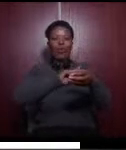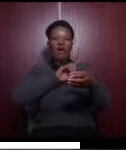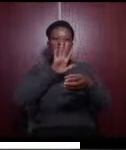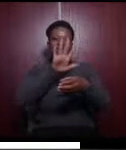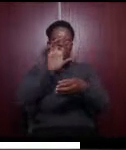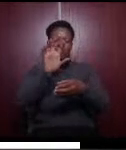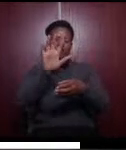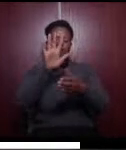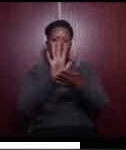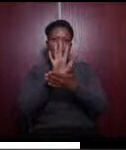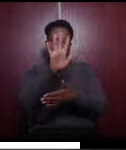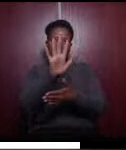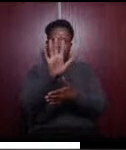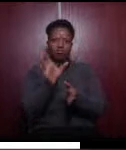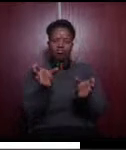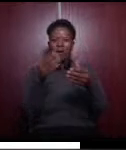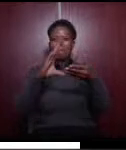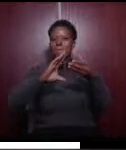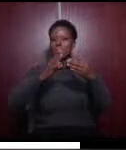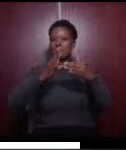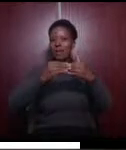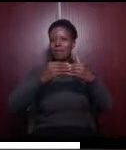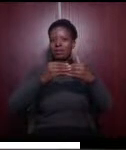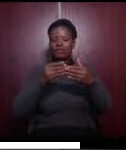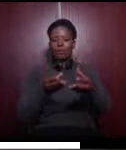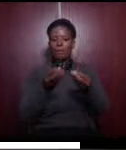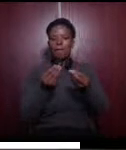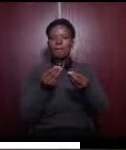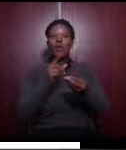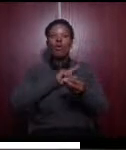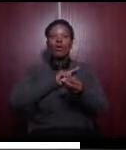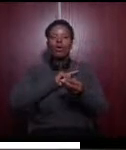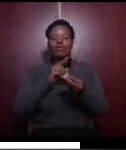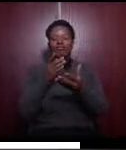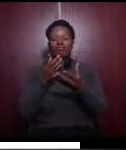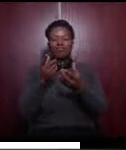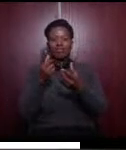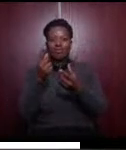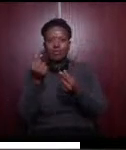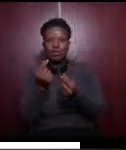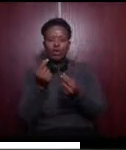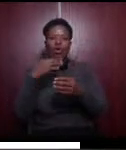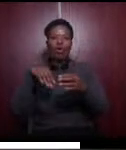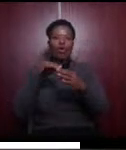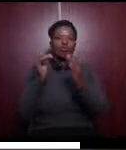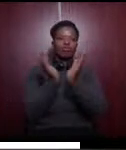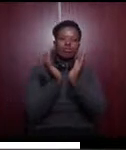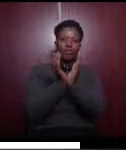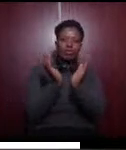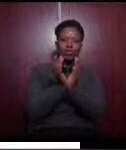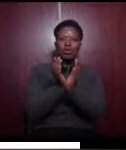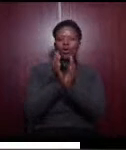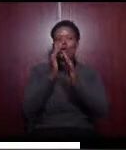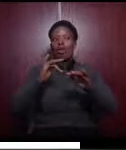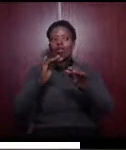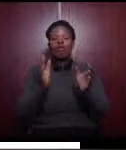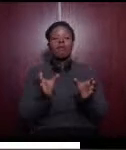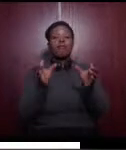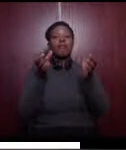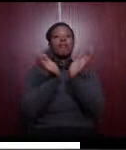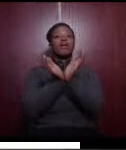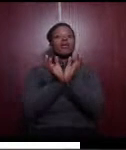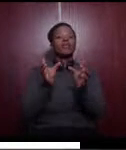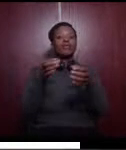members and costly to the department as well. And also convening the meetings of the board can prove